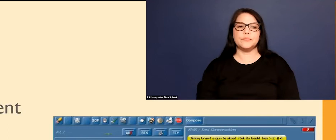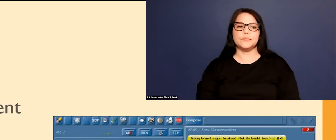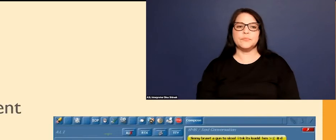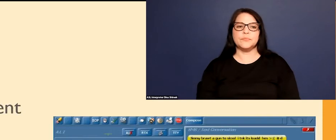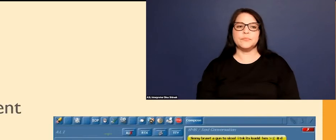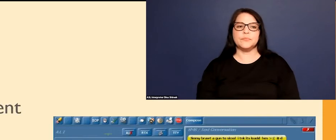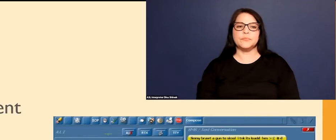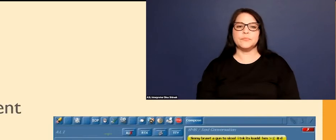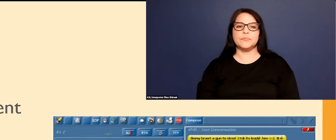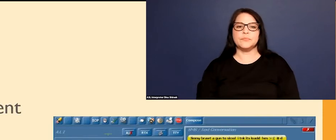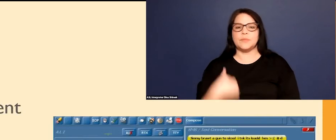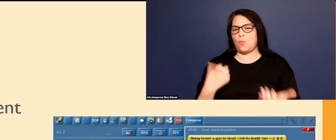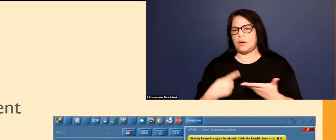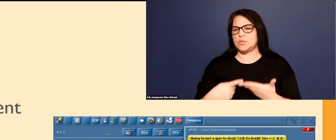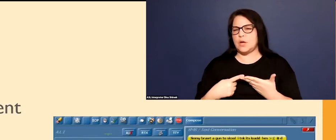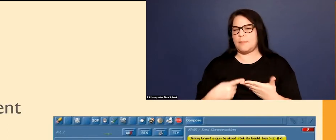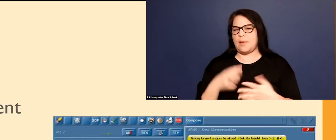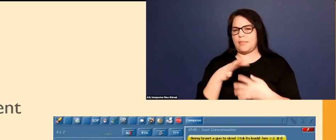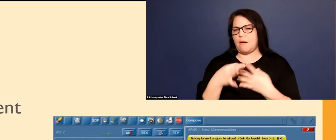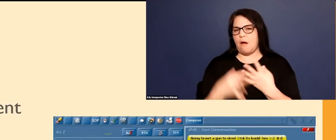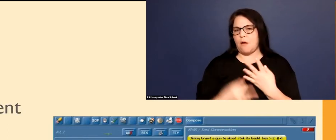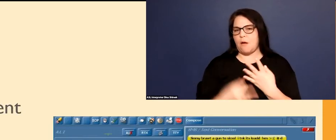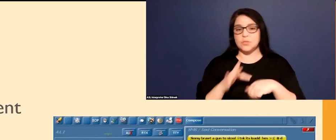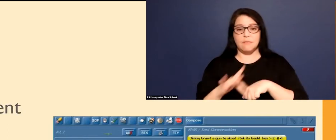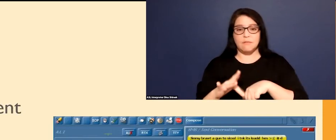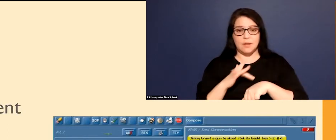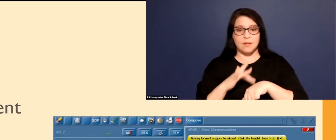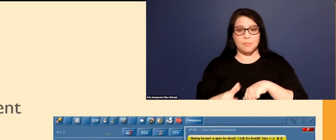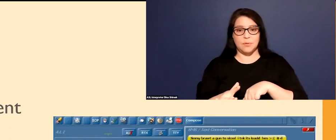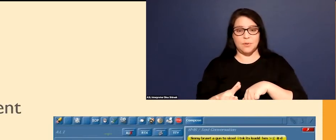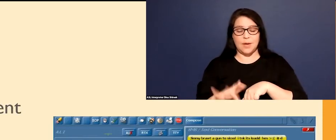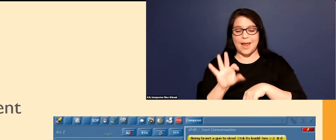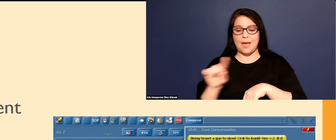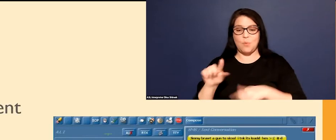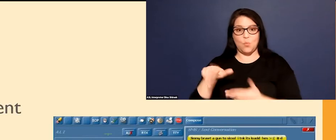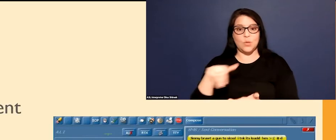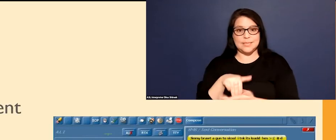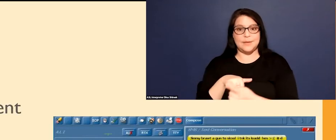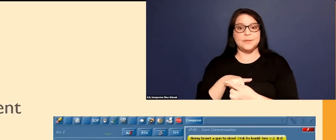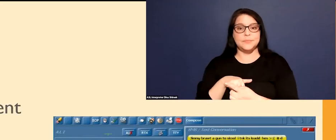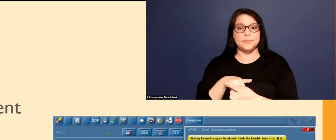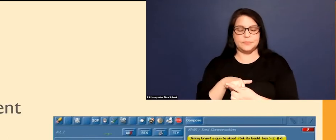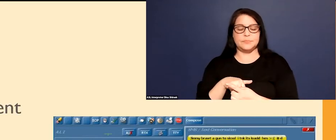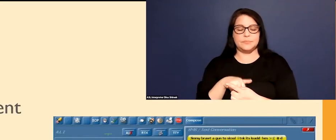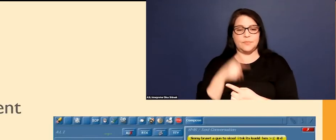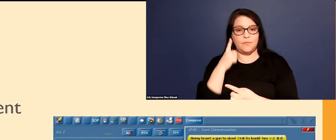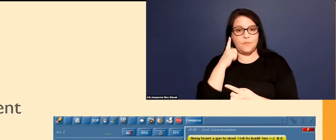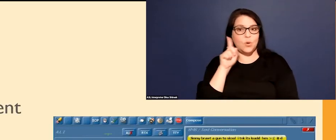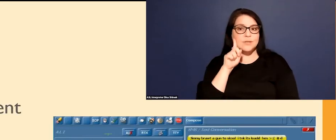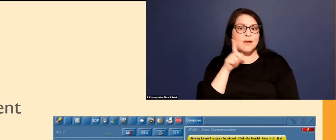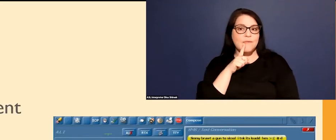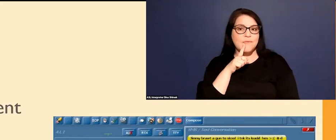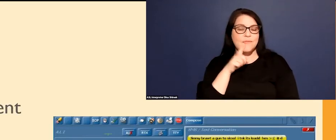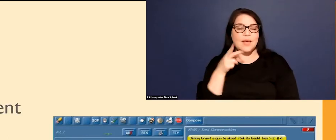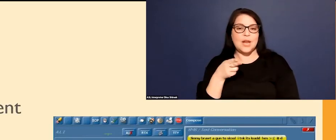I would like to talk to you about what options are available at our 911 Center for the deaf and hard of